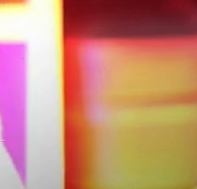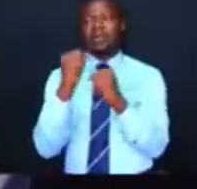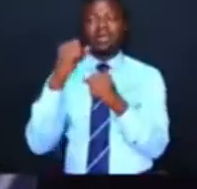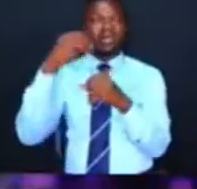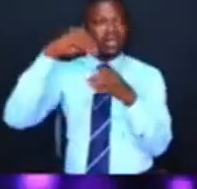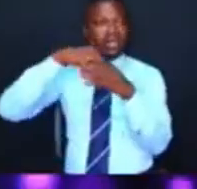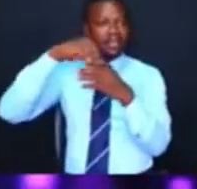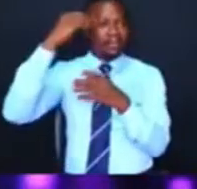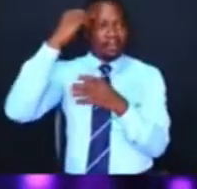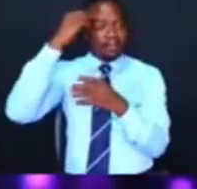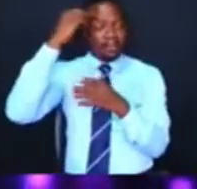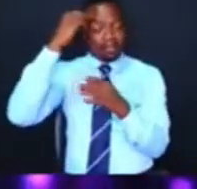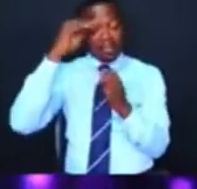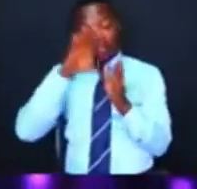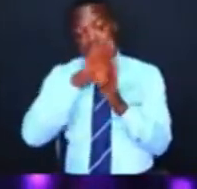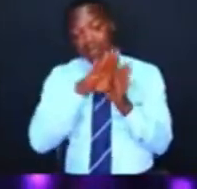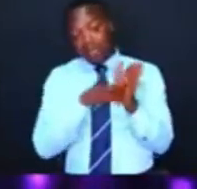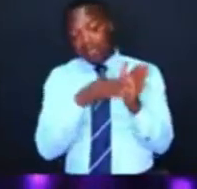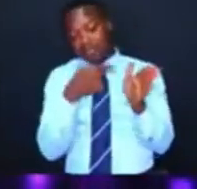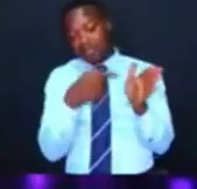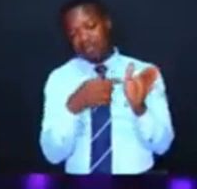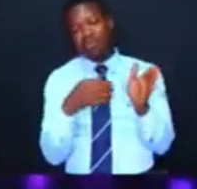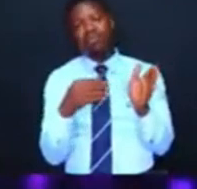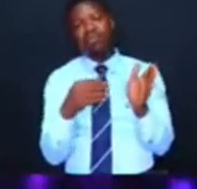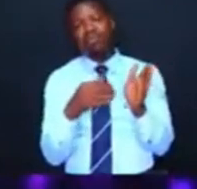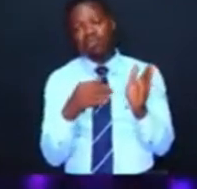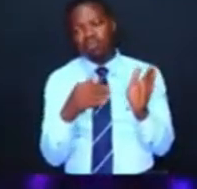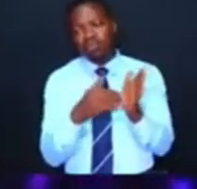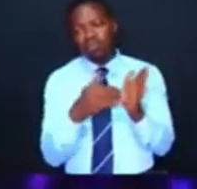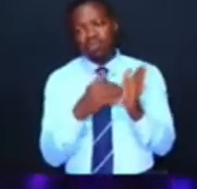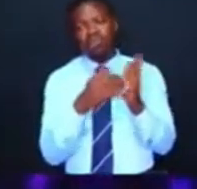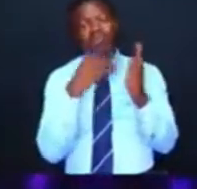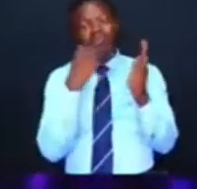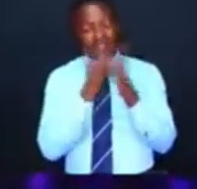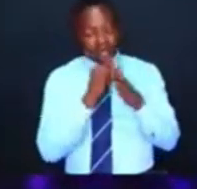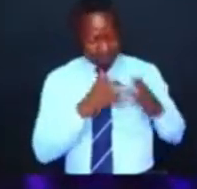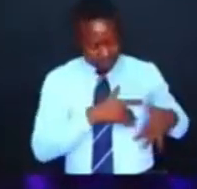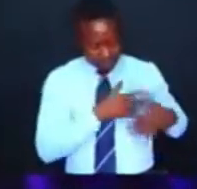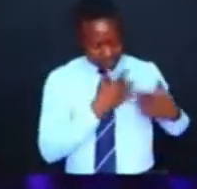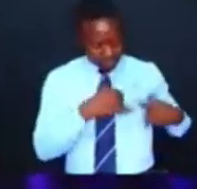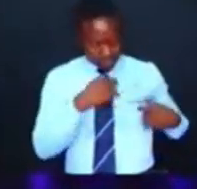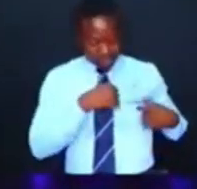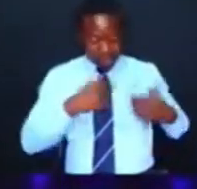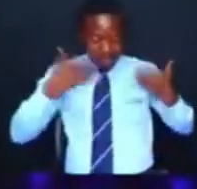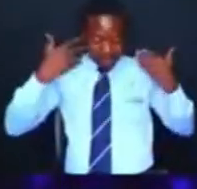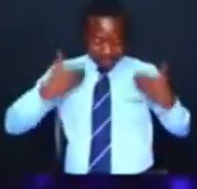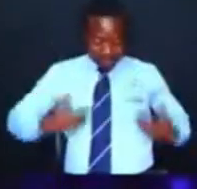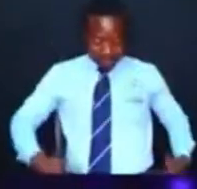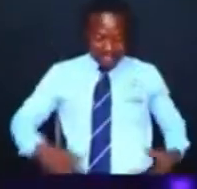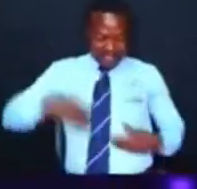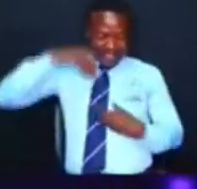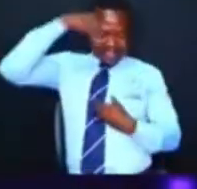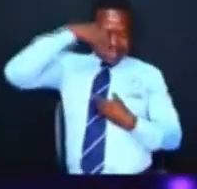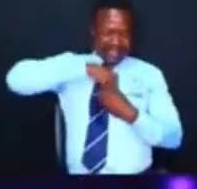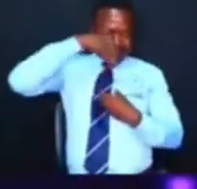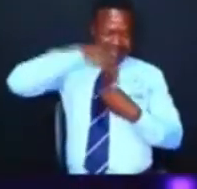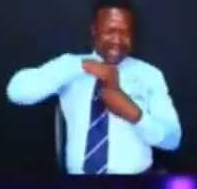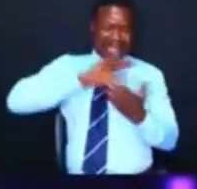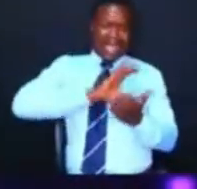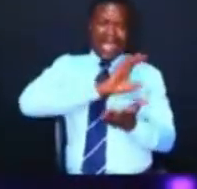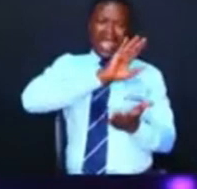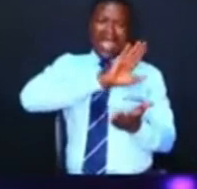Thank you. See, the Bible regularly refers to the heart as the center of one's inner life.